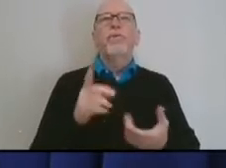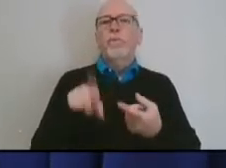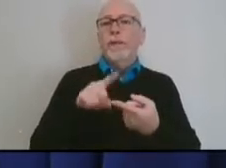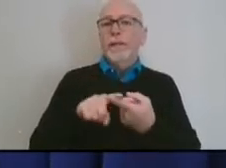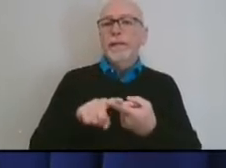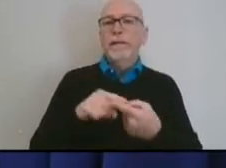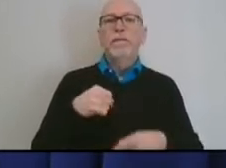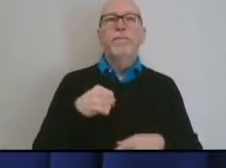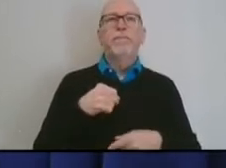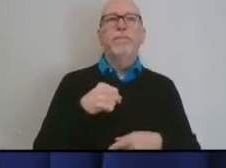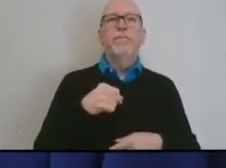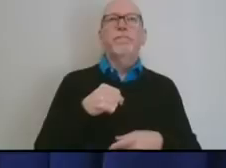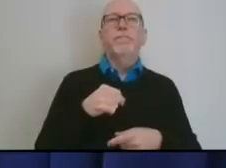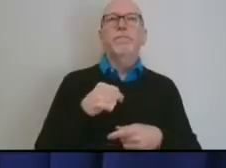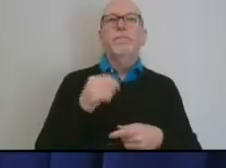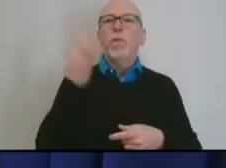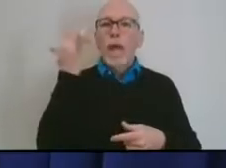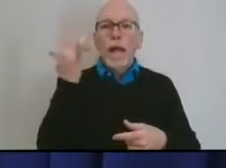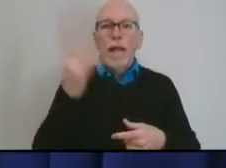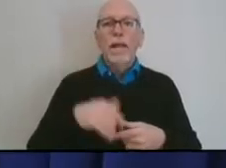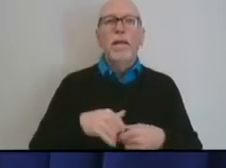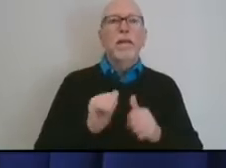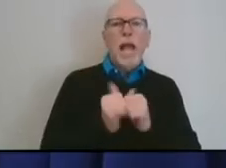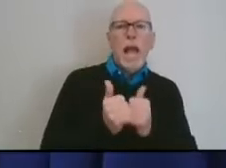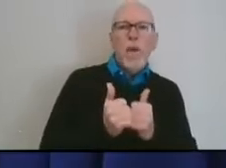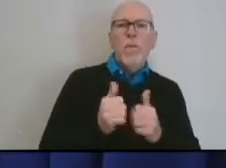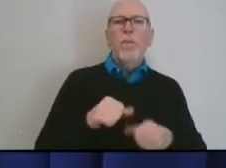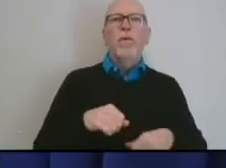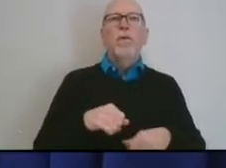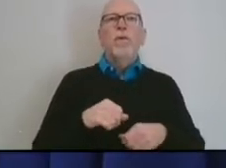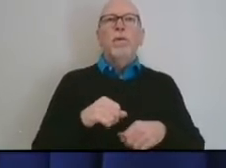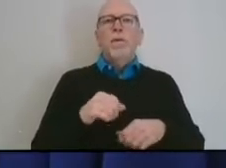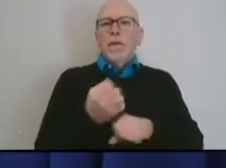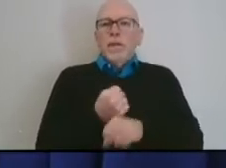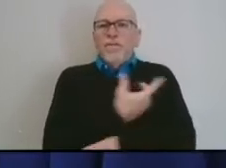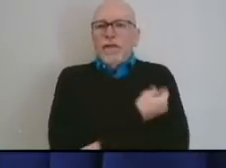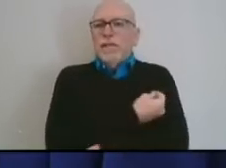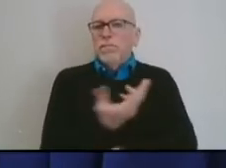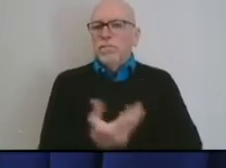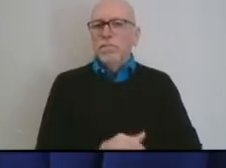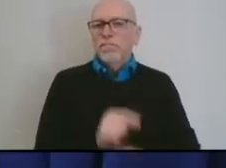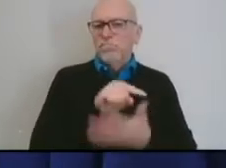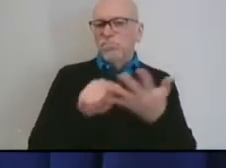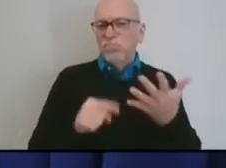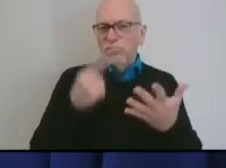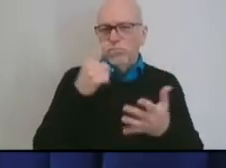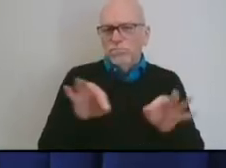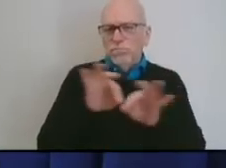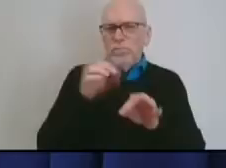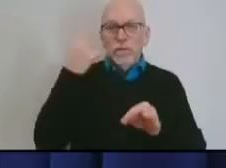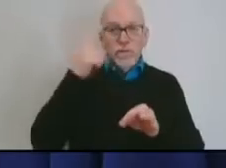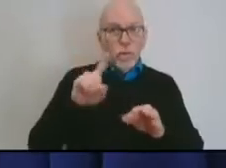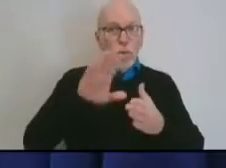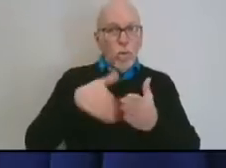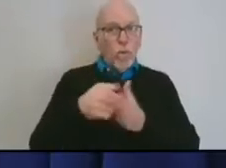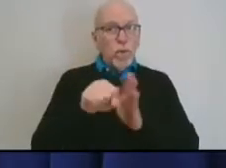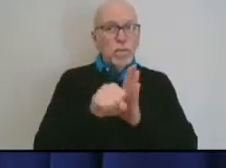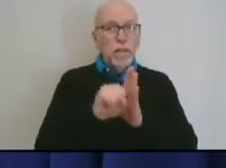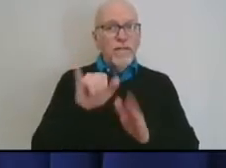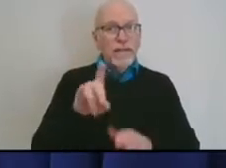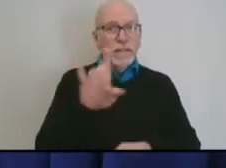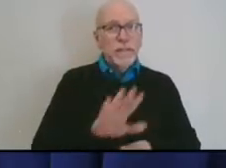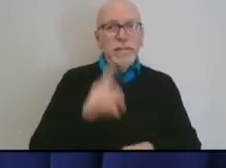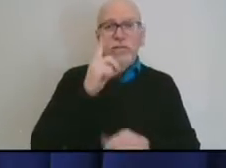and why, how to get vaccinated for the whole state of Indiana, for everyone that